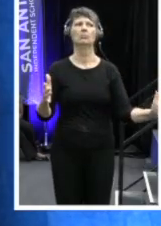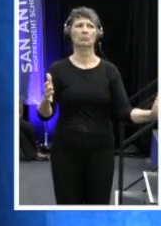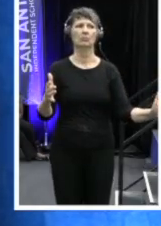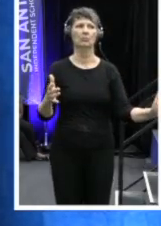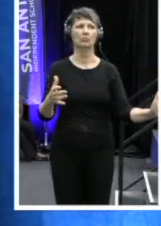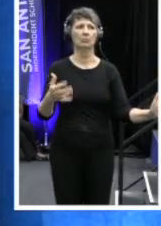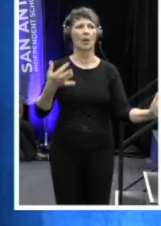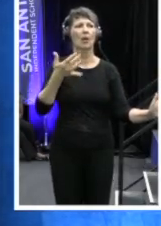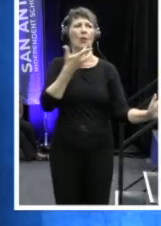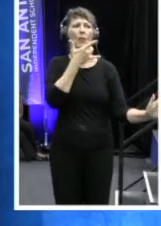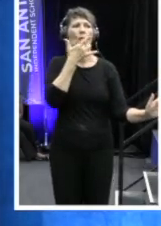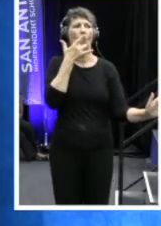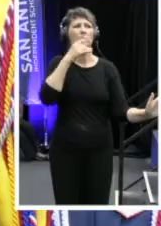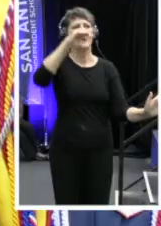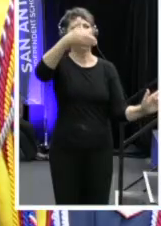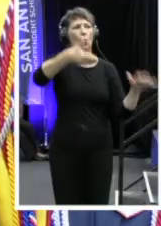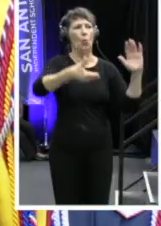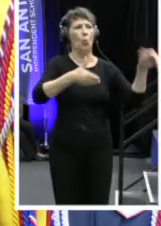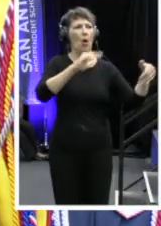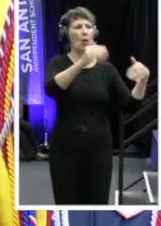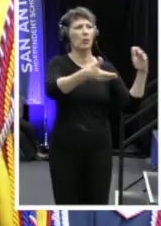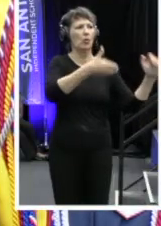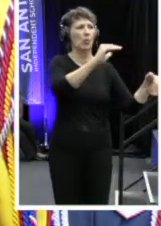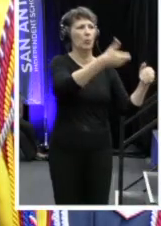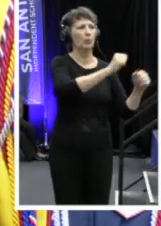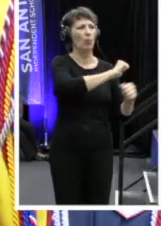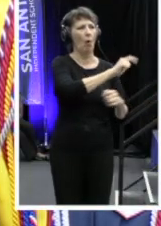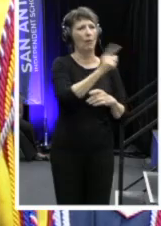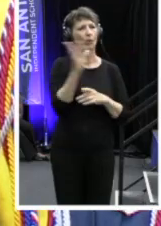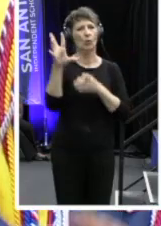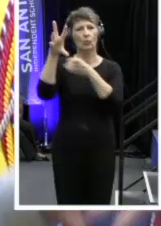privileged to welcome each of you to their student body.